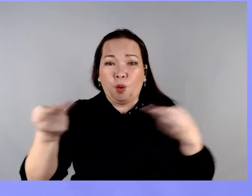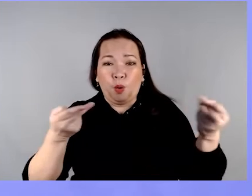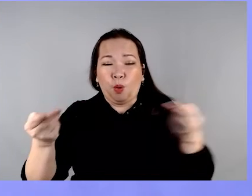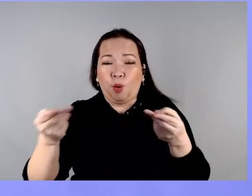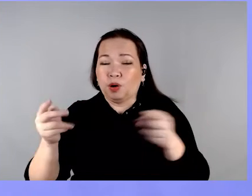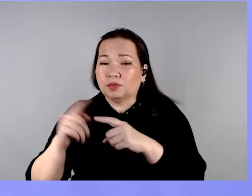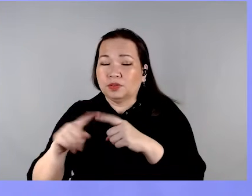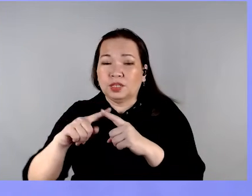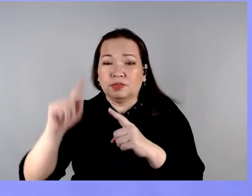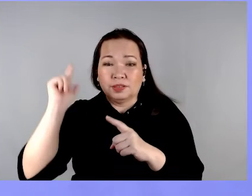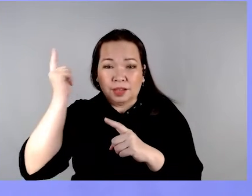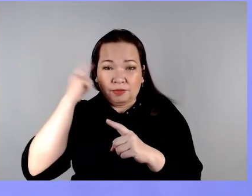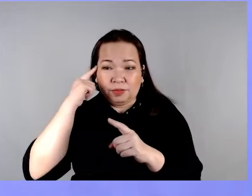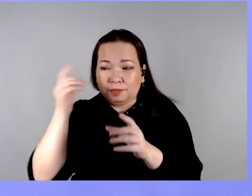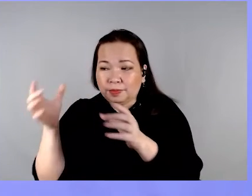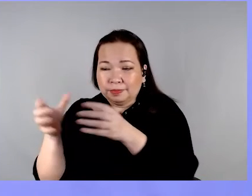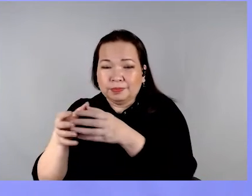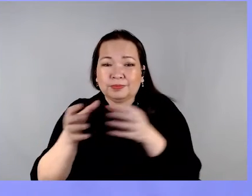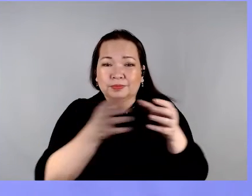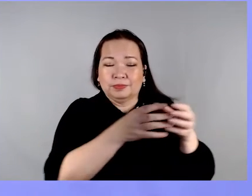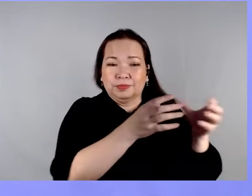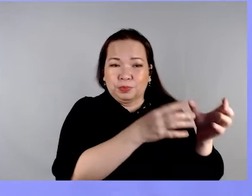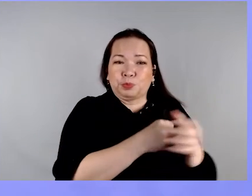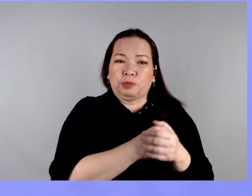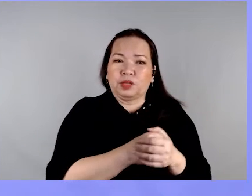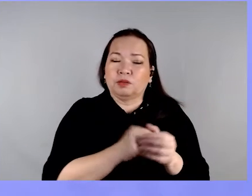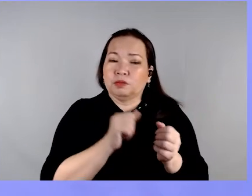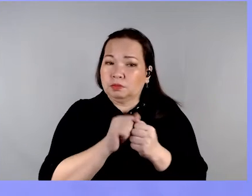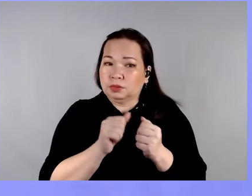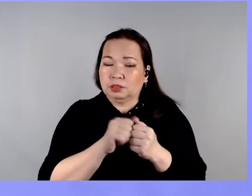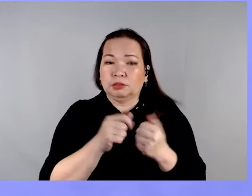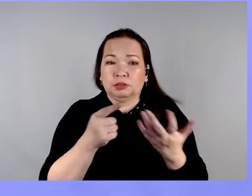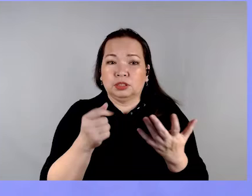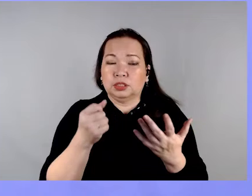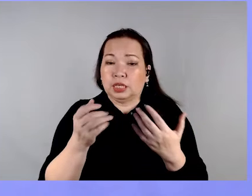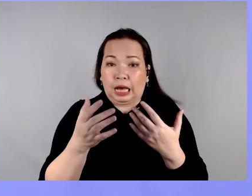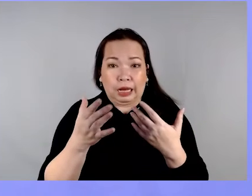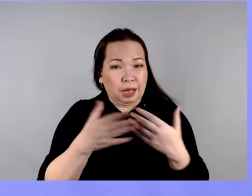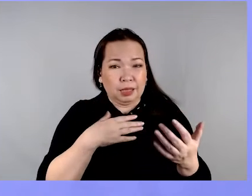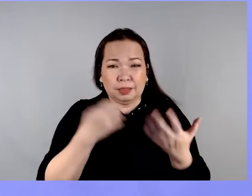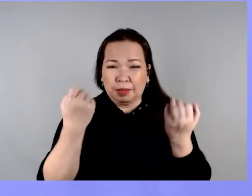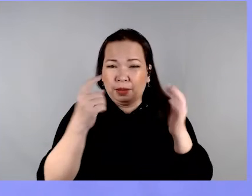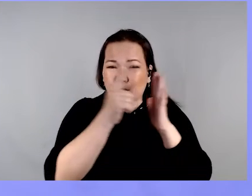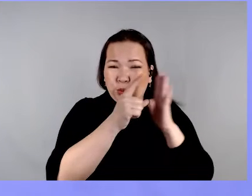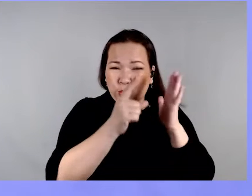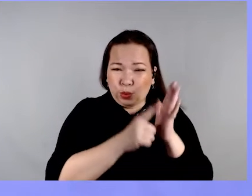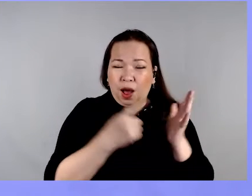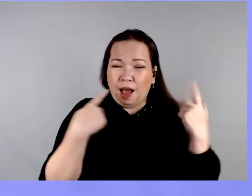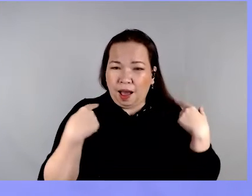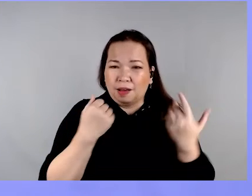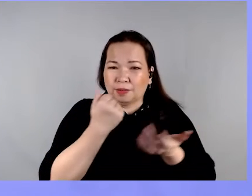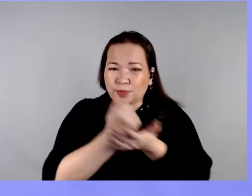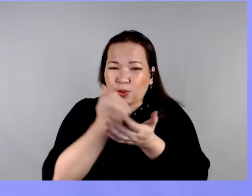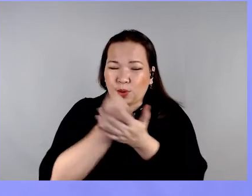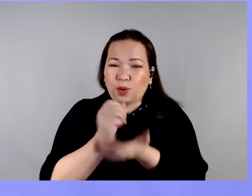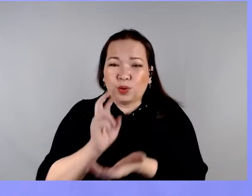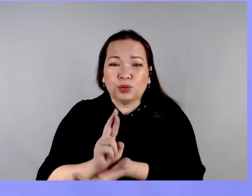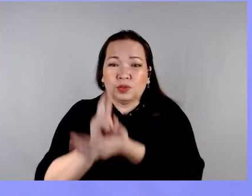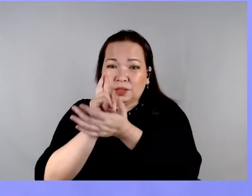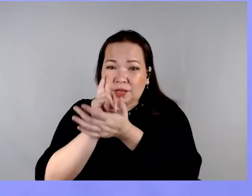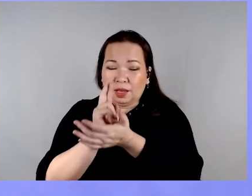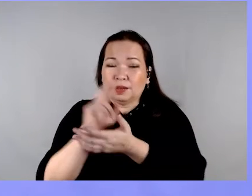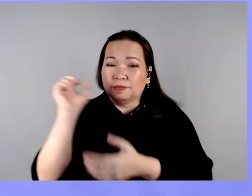for hiring are different among the different government agencies. In this situation, even if more laws supporting rehabilitation